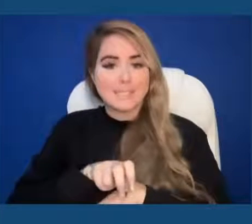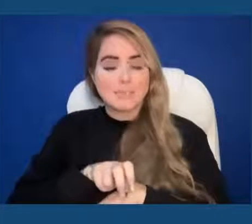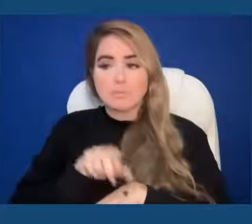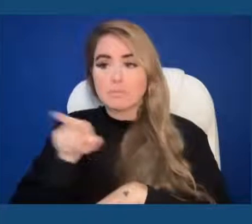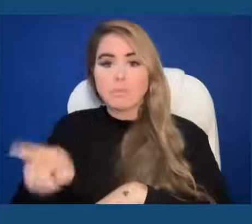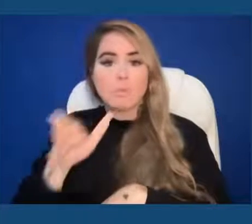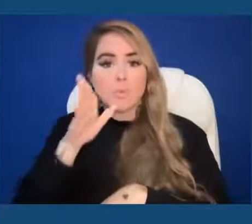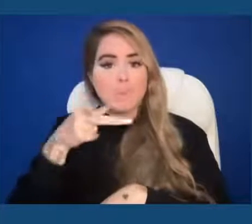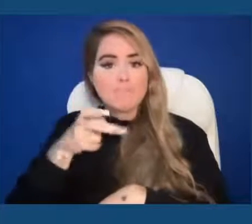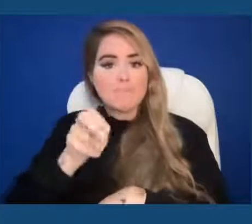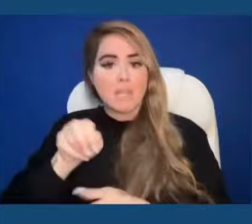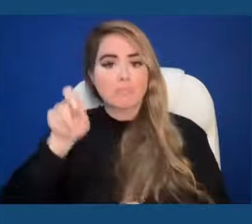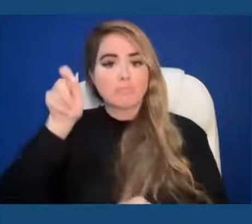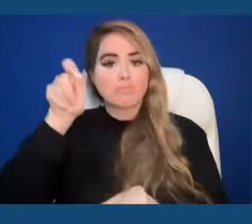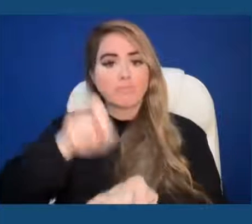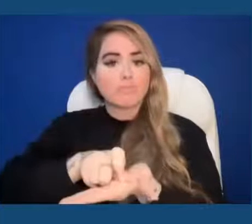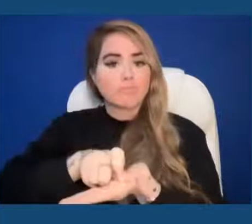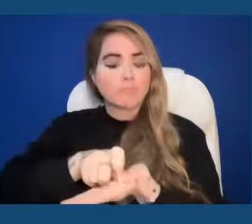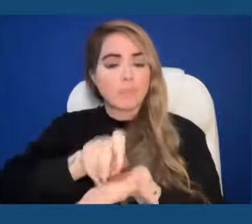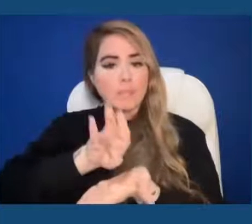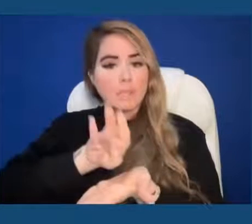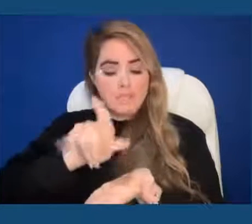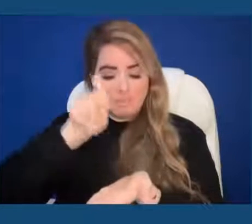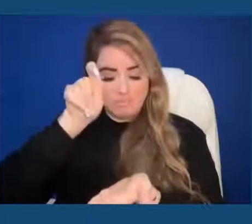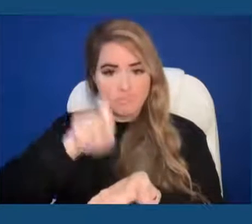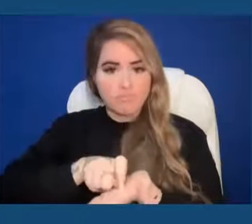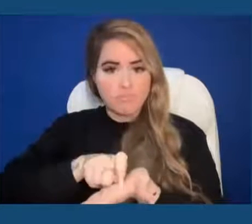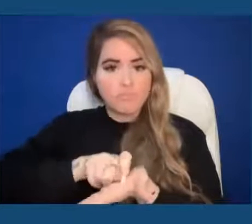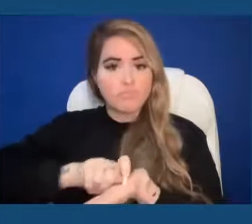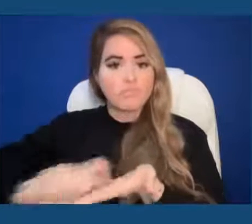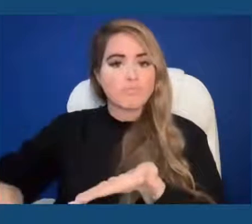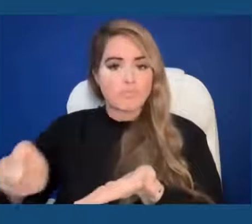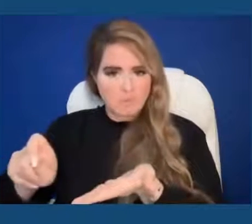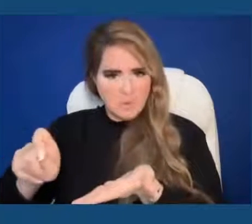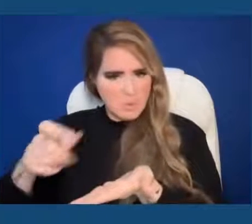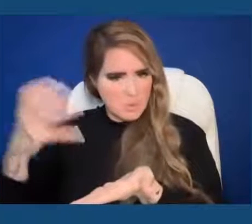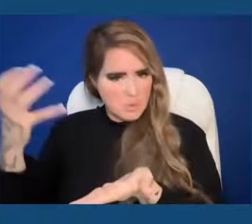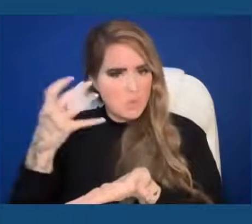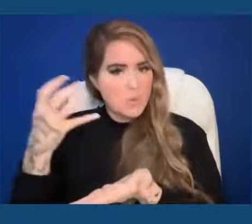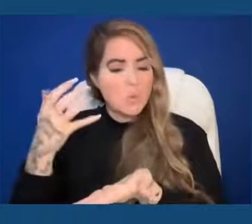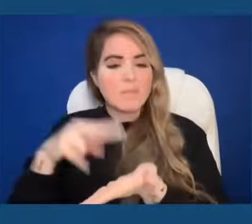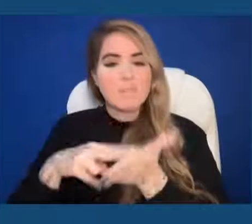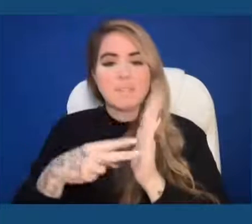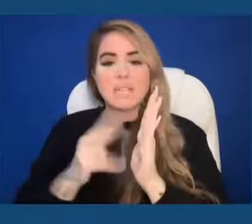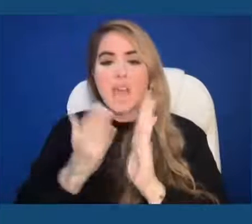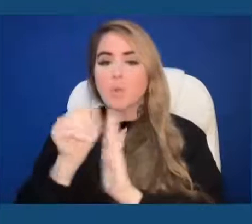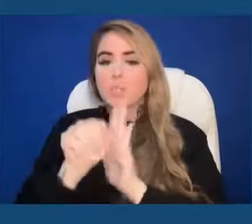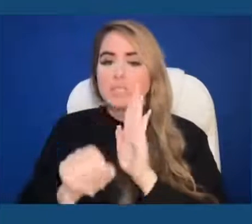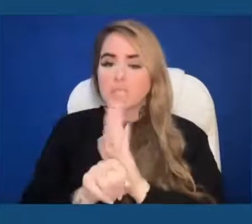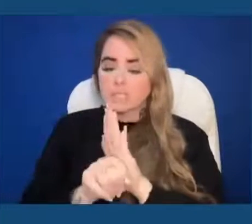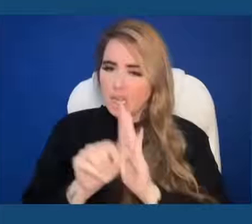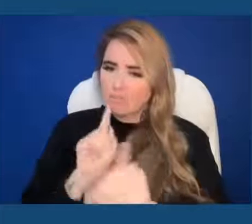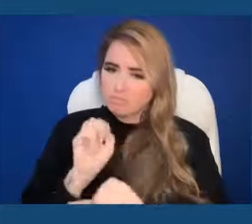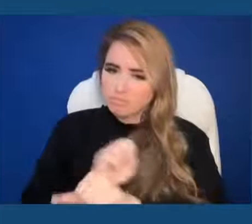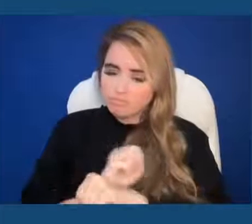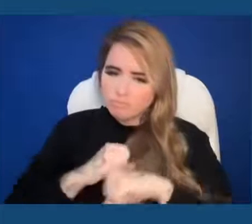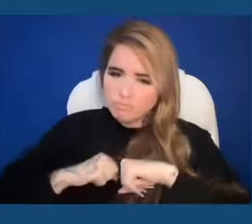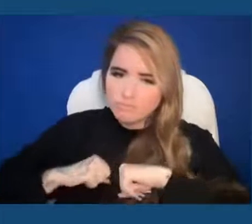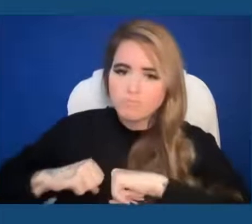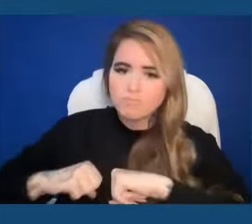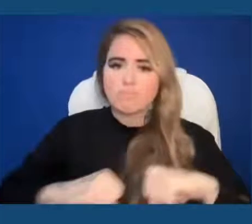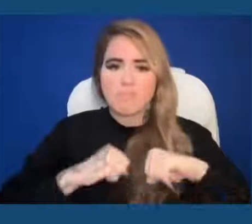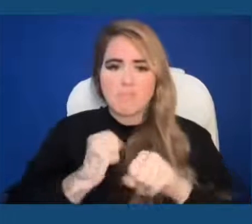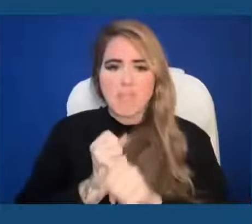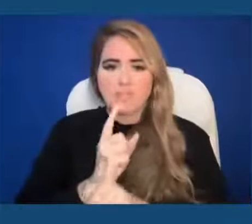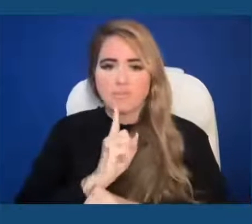pen on that bill, we would have gone a long way as a state to ensuring that the 140 young girls